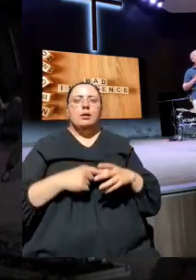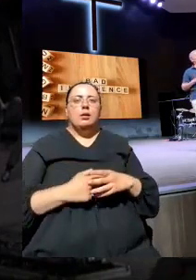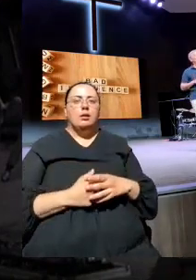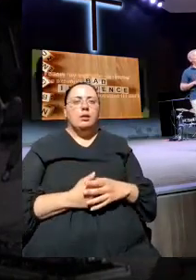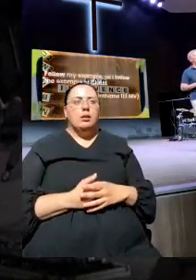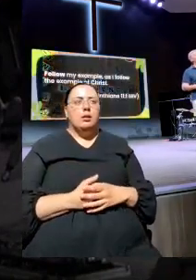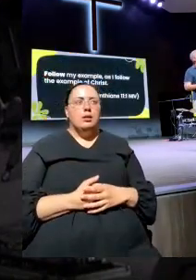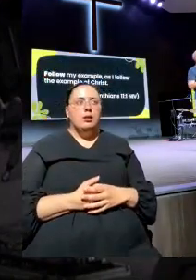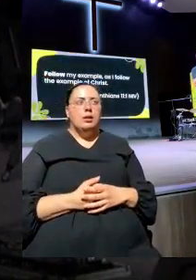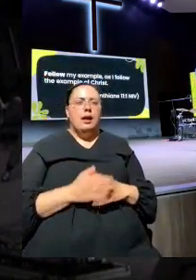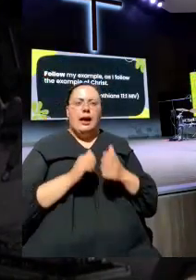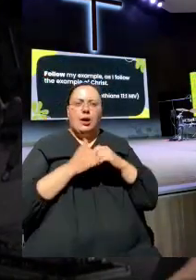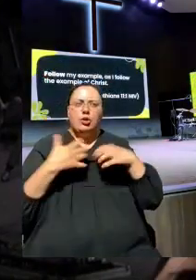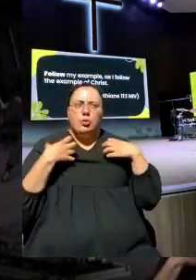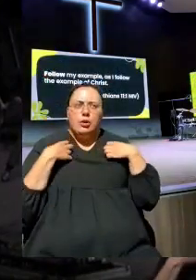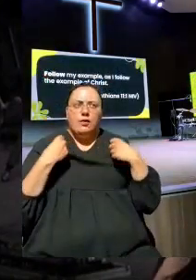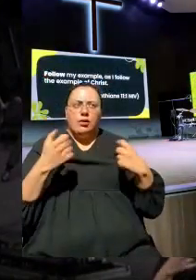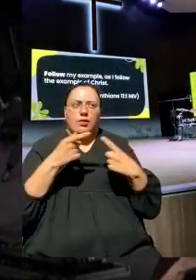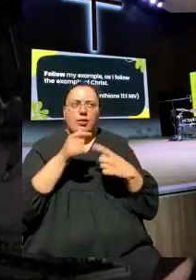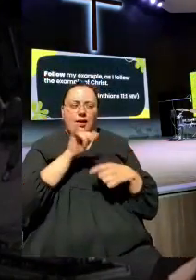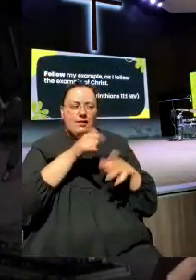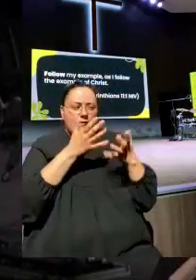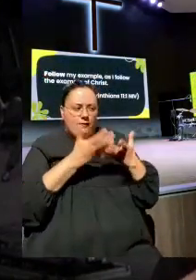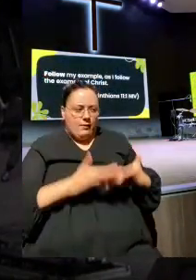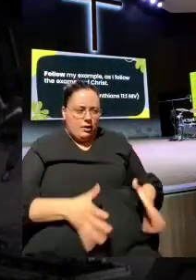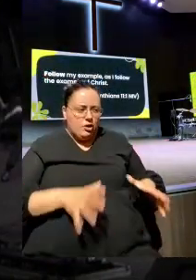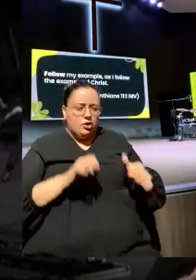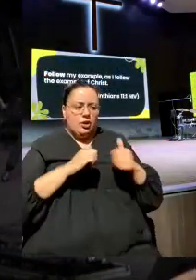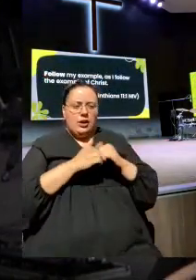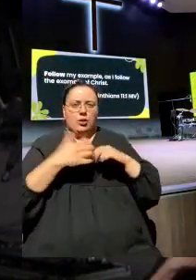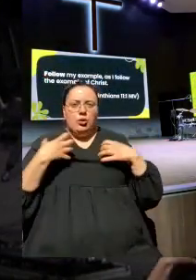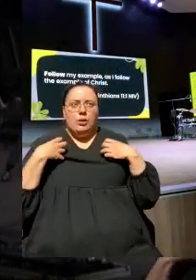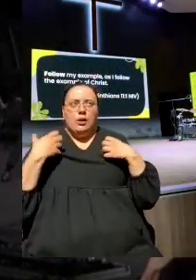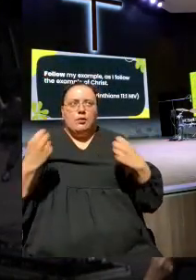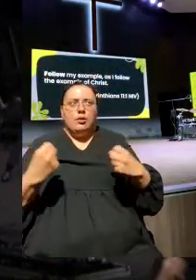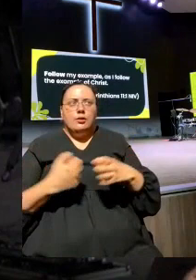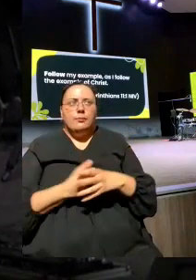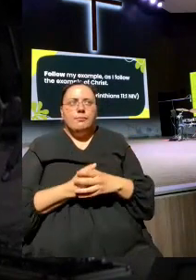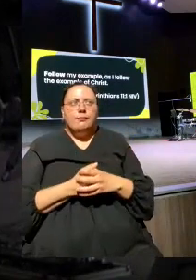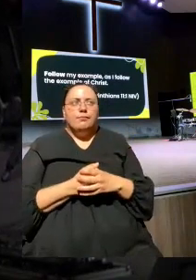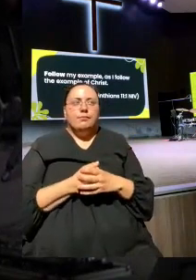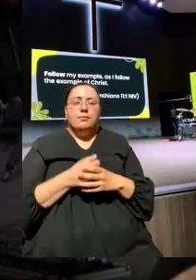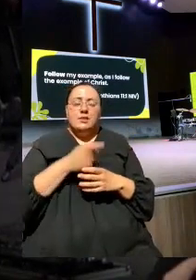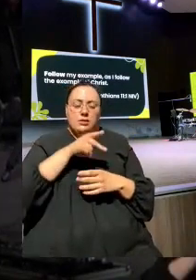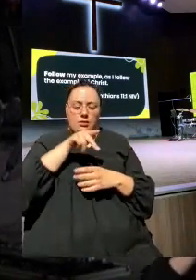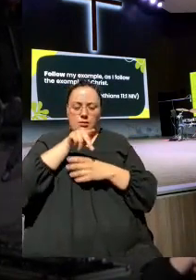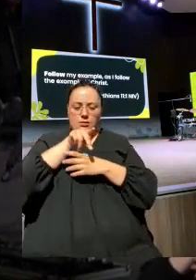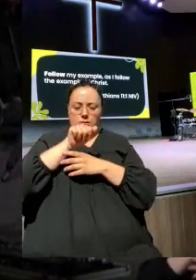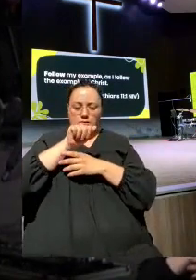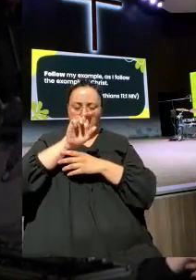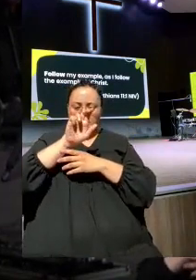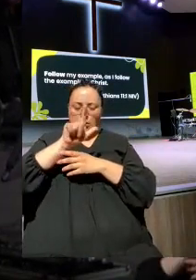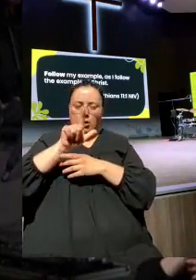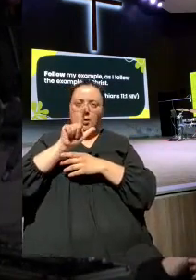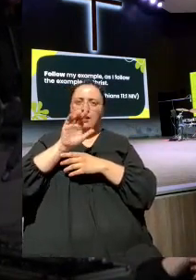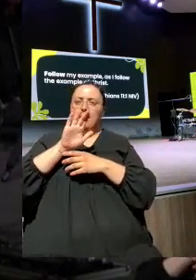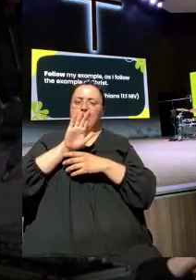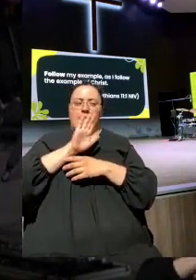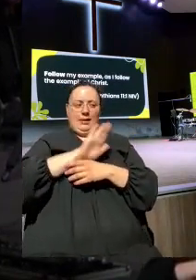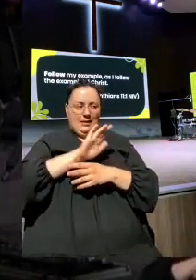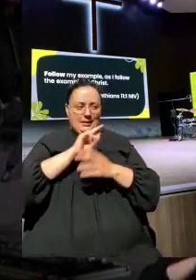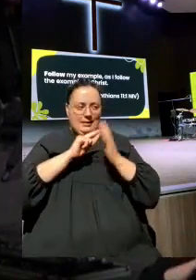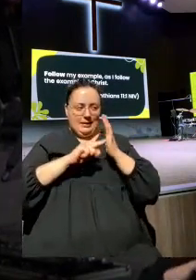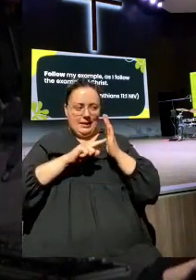from that? You follow Paul's example. Because what Paul says, and I love this, follow my example,